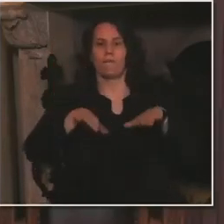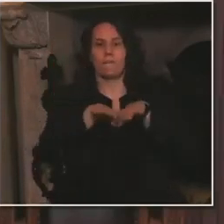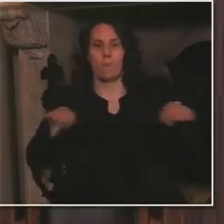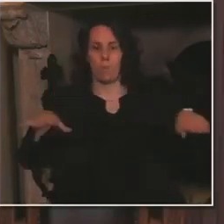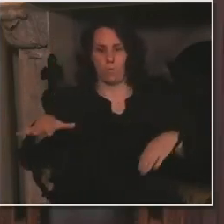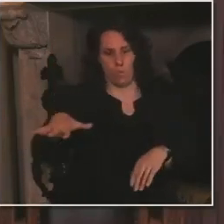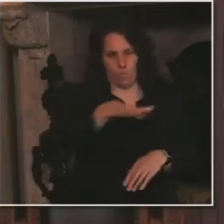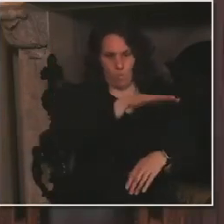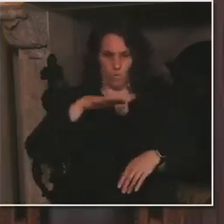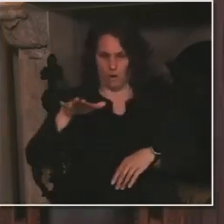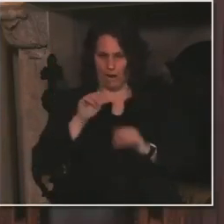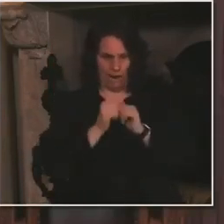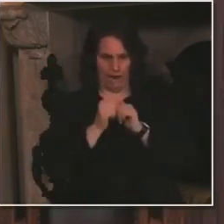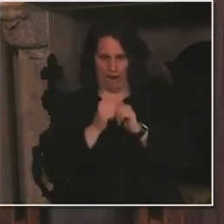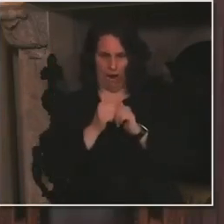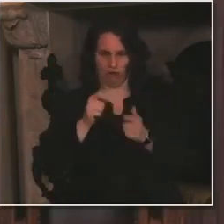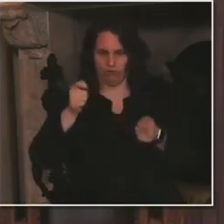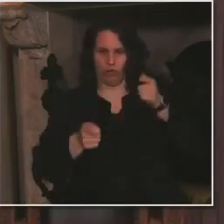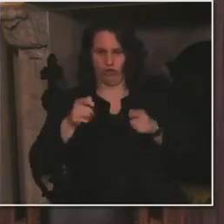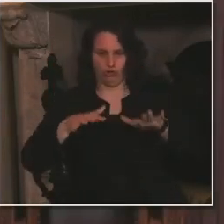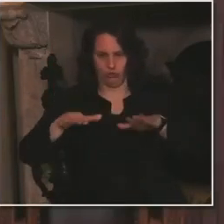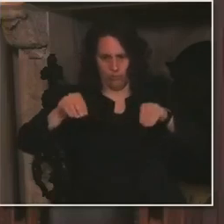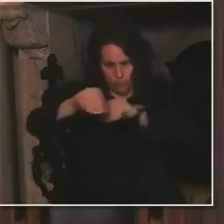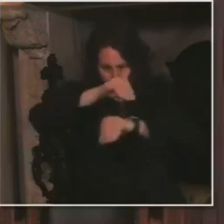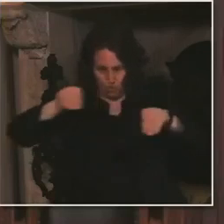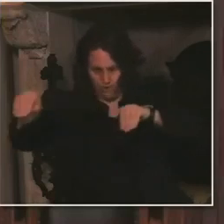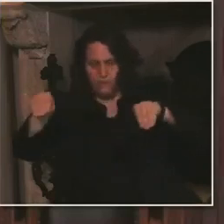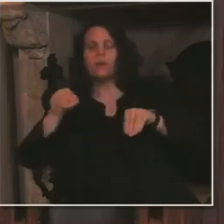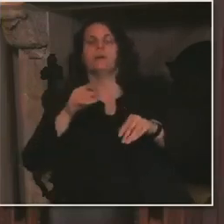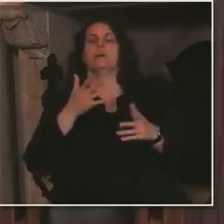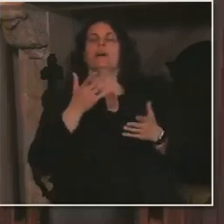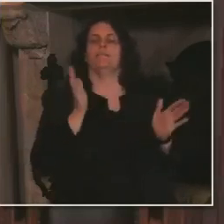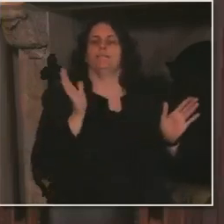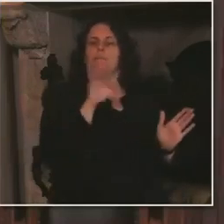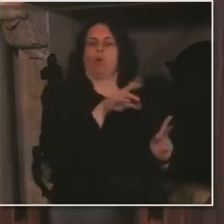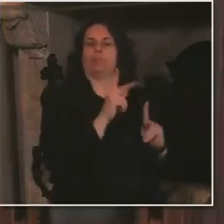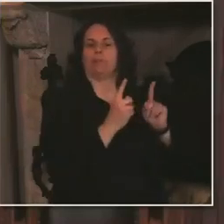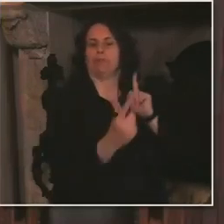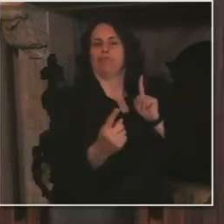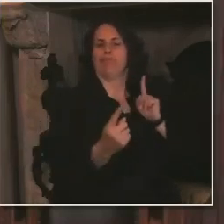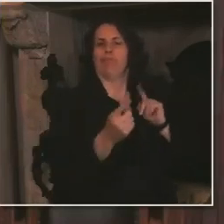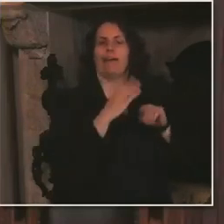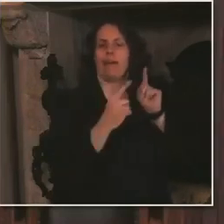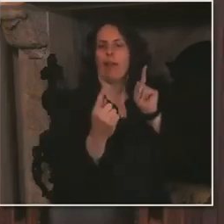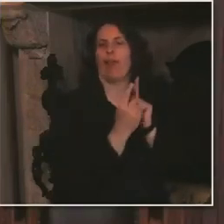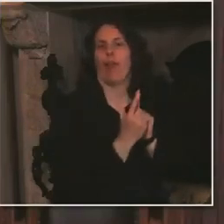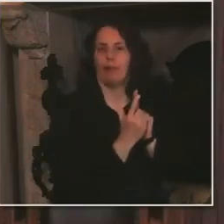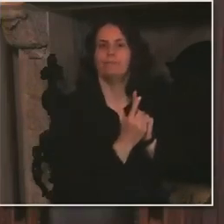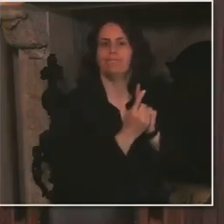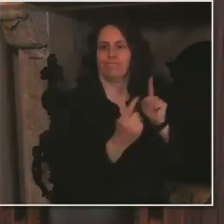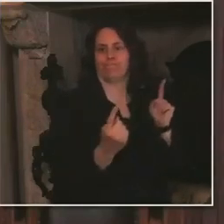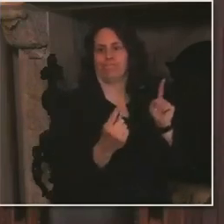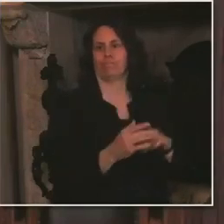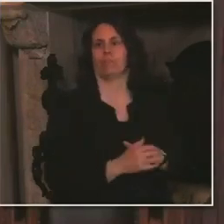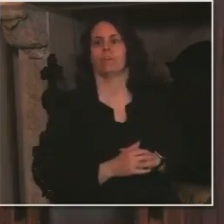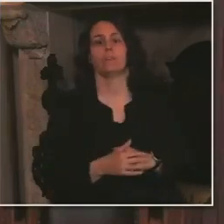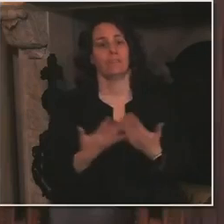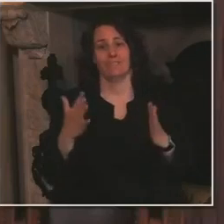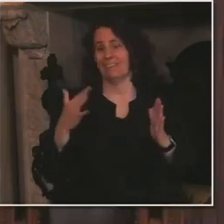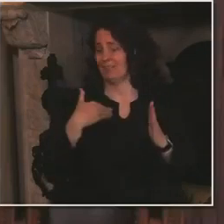have the social distances for workers. There's all sorts of resources out there, not only on our website, but also